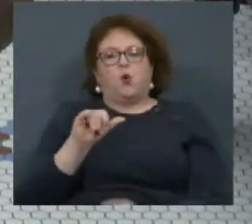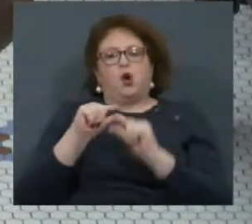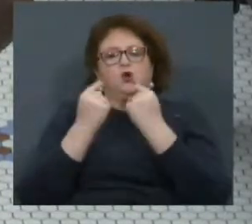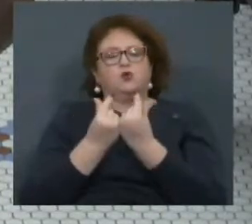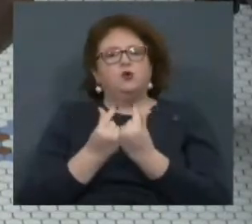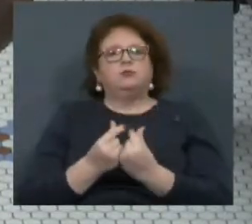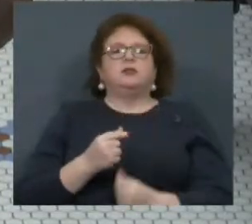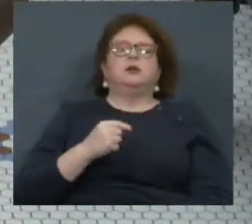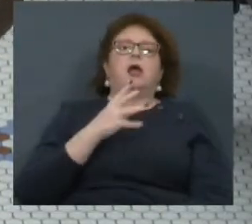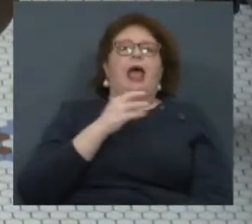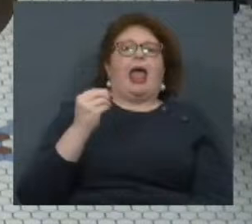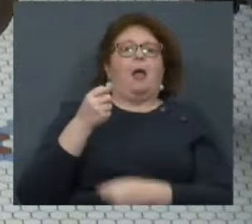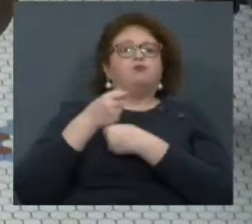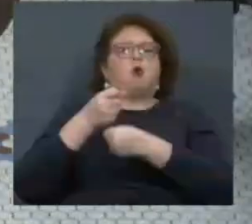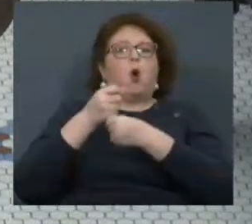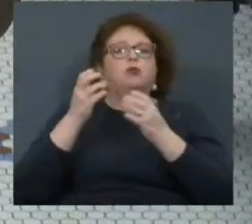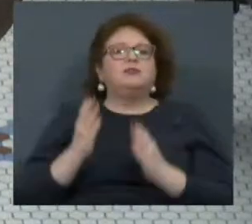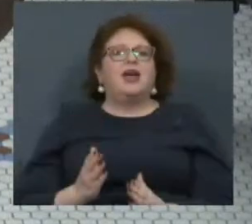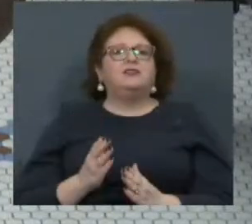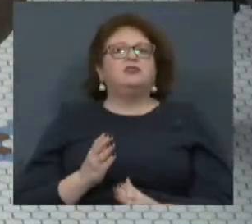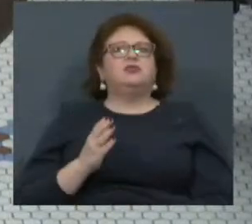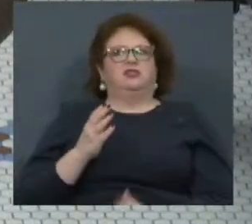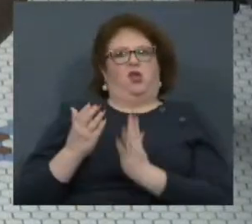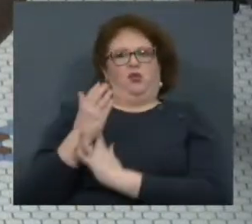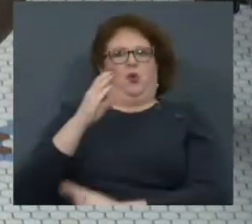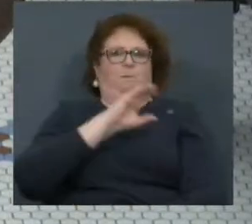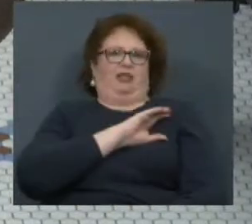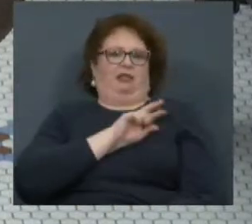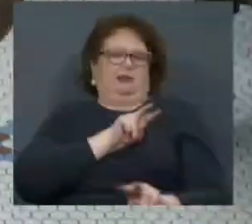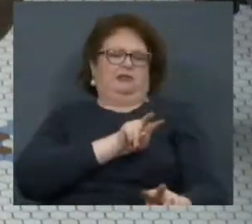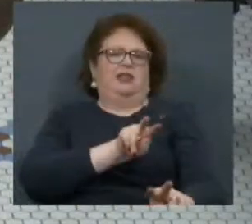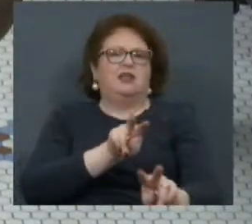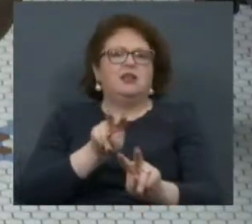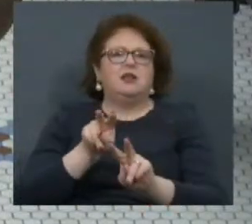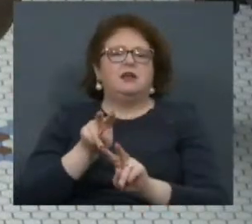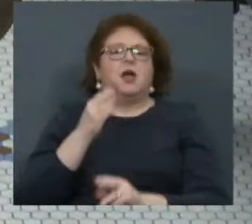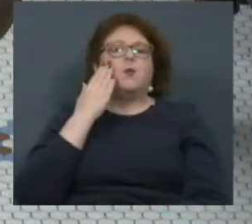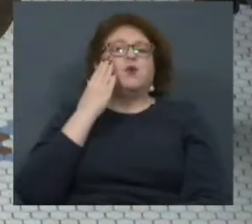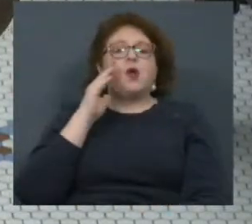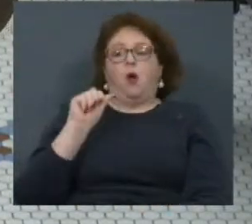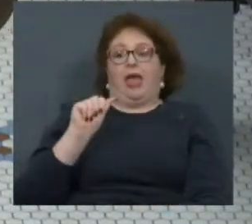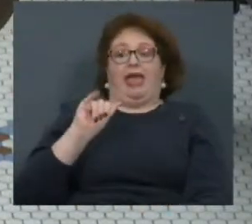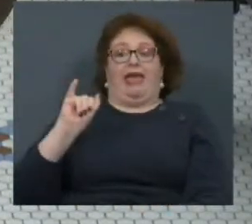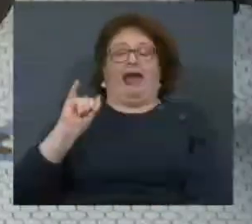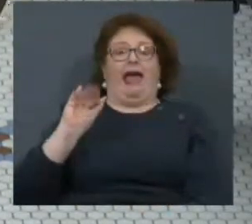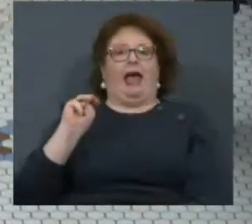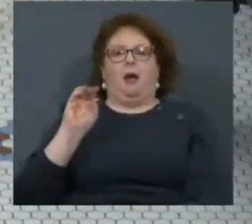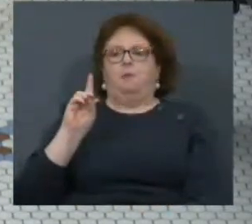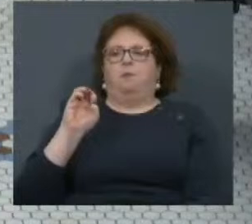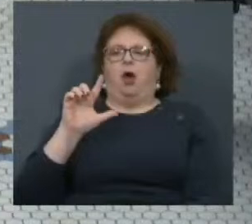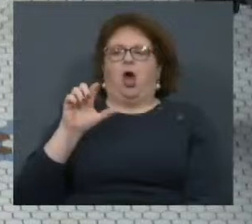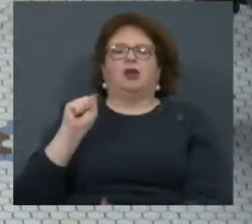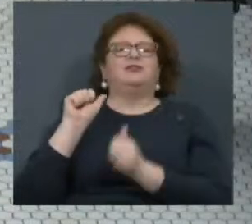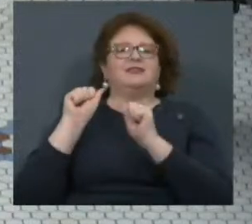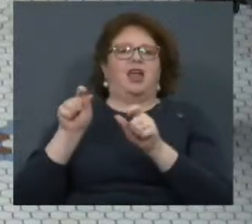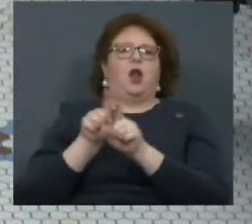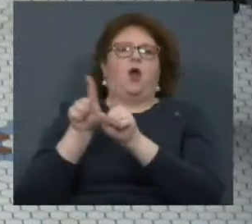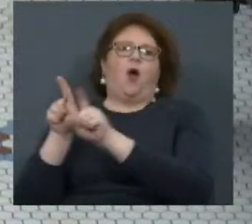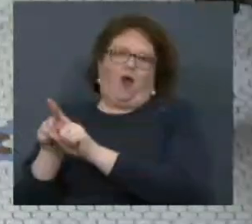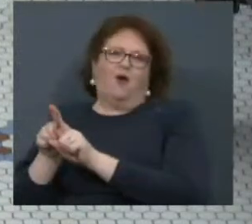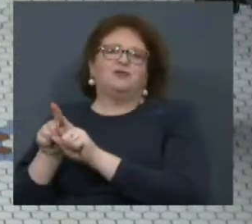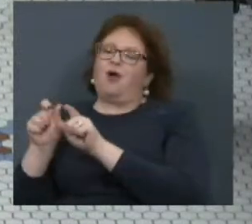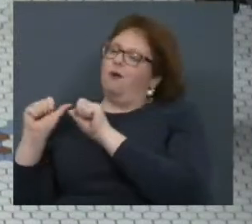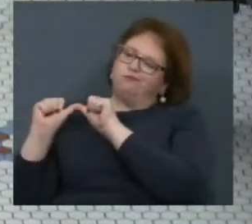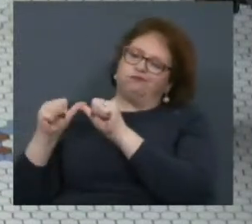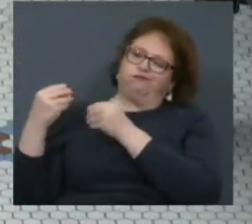over policings. And as we know, AI models can inherit biases from historical crime data.